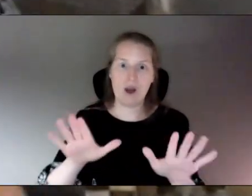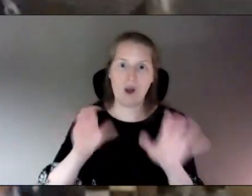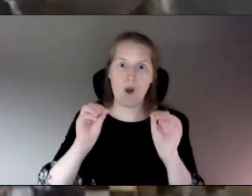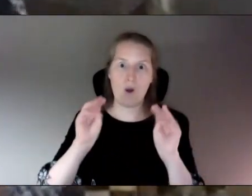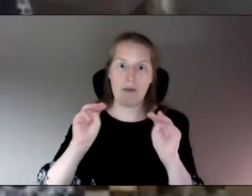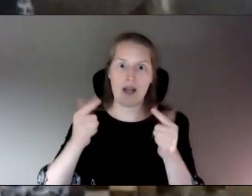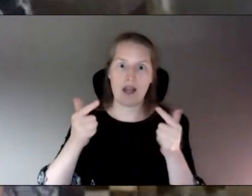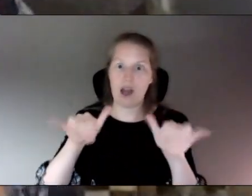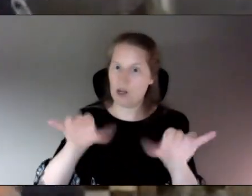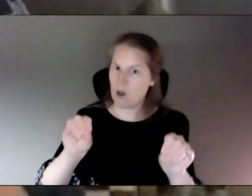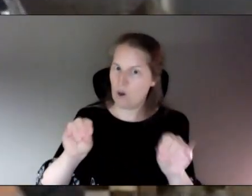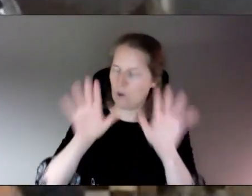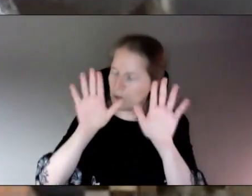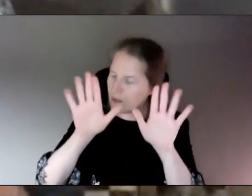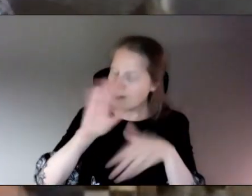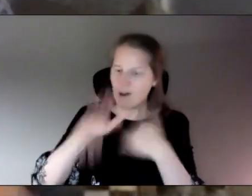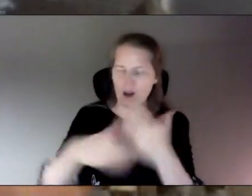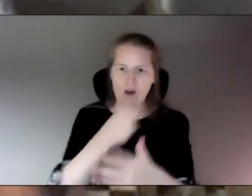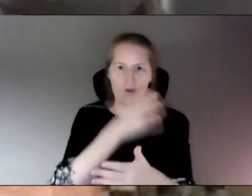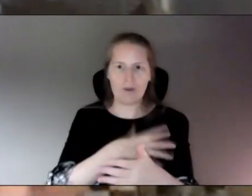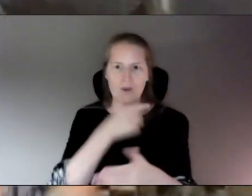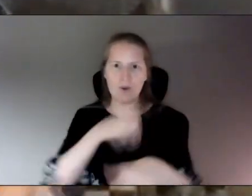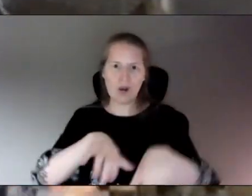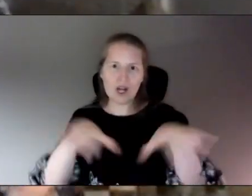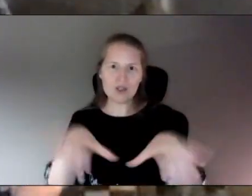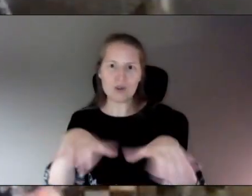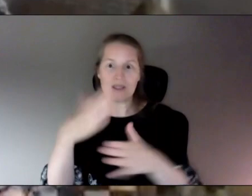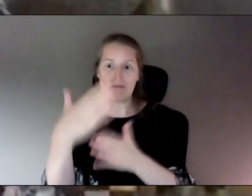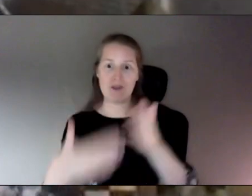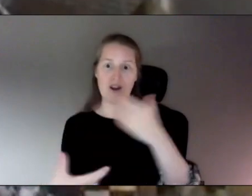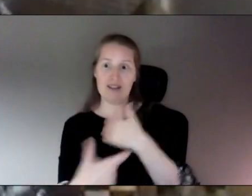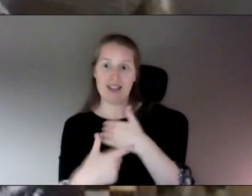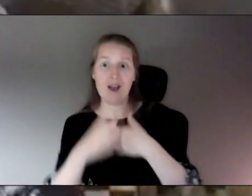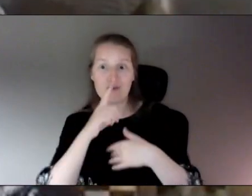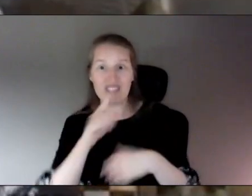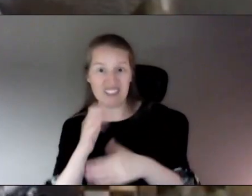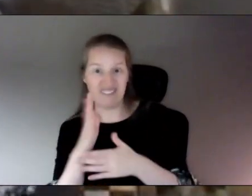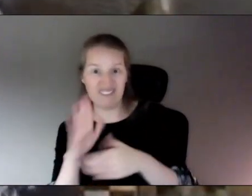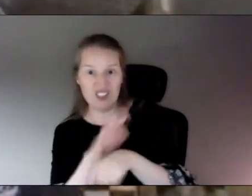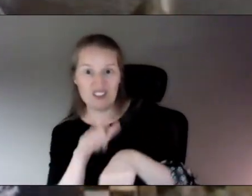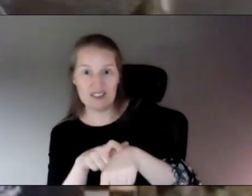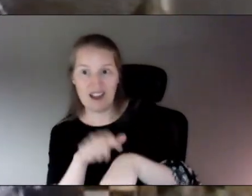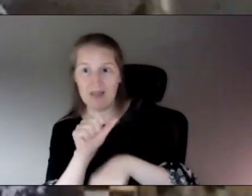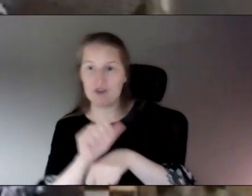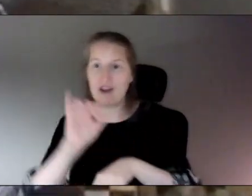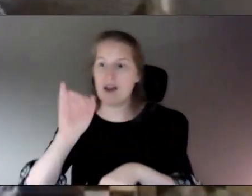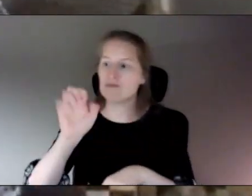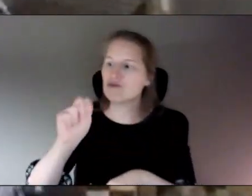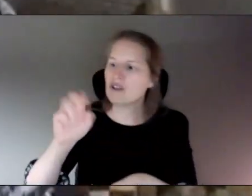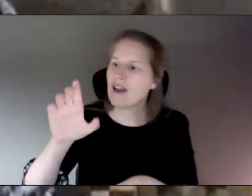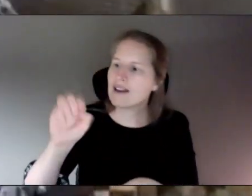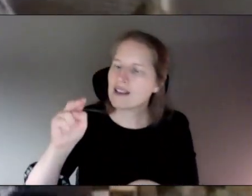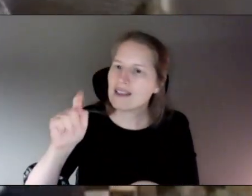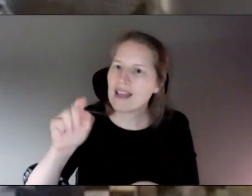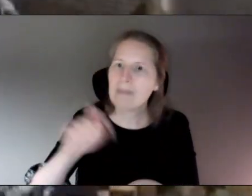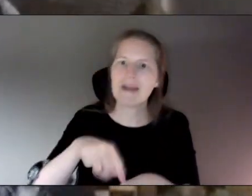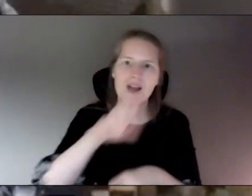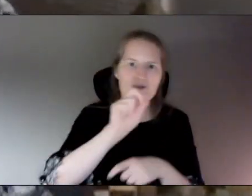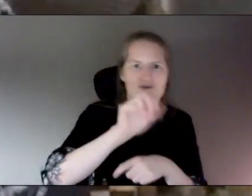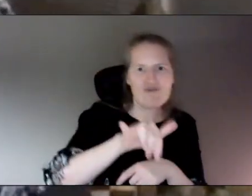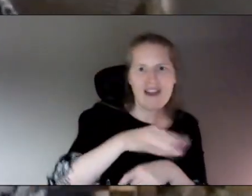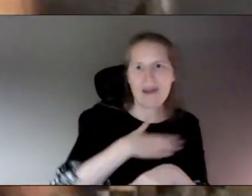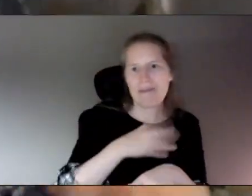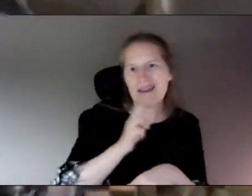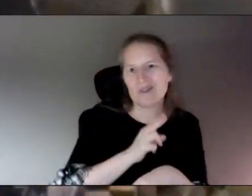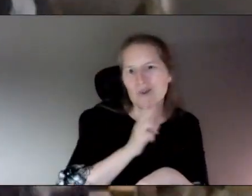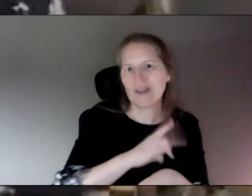doing part-time what has to be a full-time job. Jen Clements, my twin brain, my confidant, my business